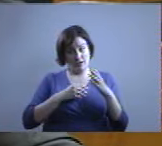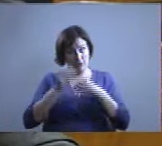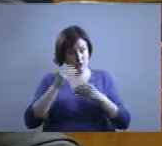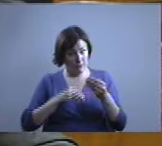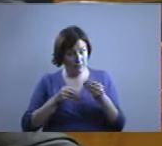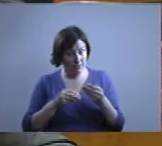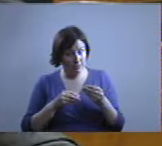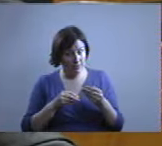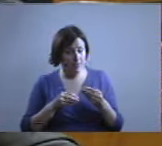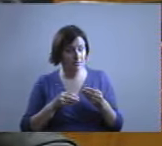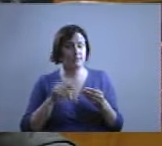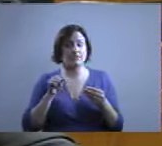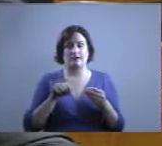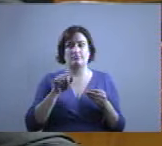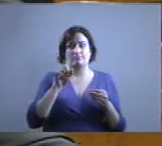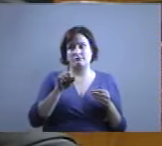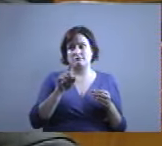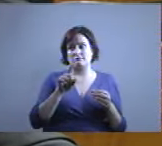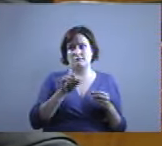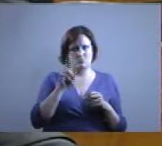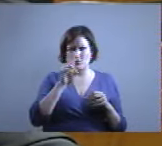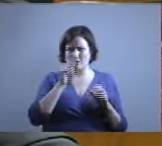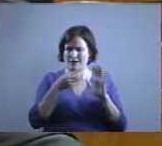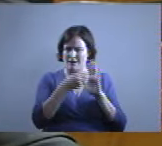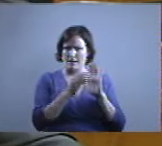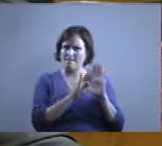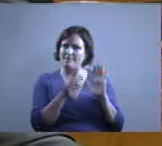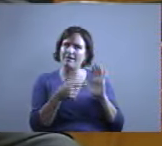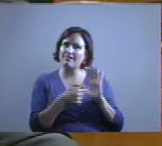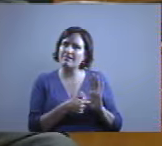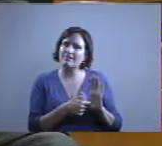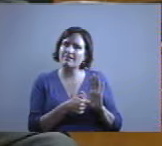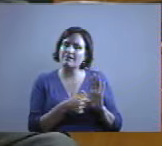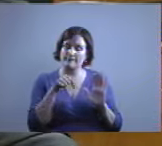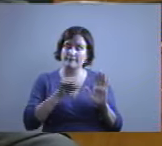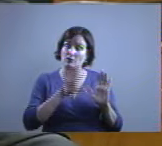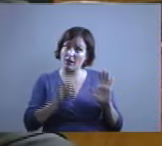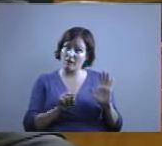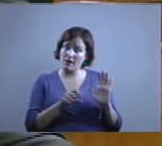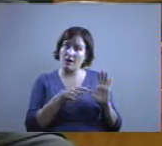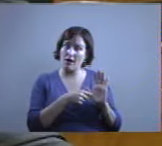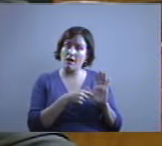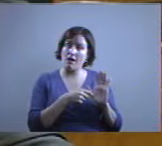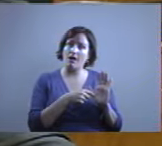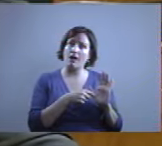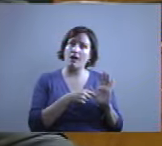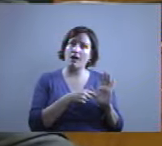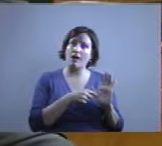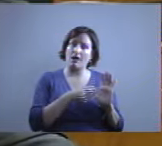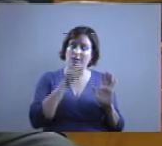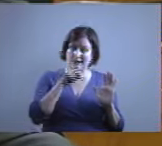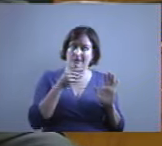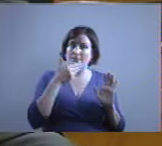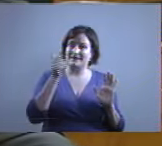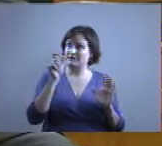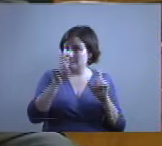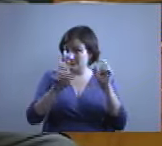then you shouldn't even have bills like this. What we need in South Africa is the best people for the best